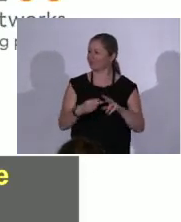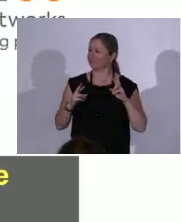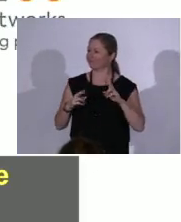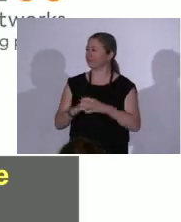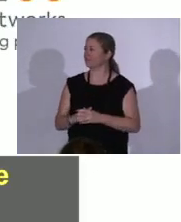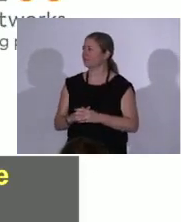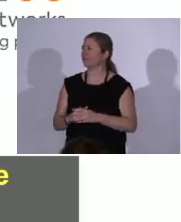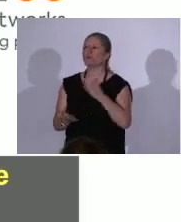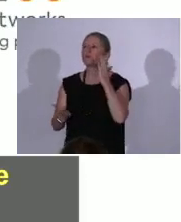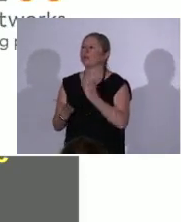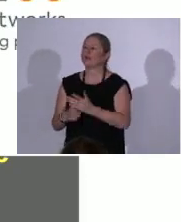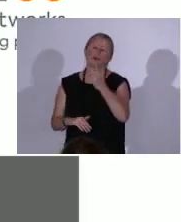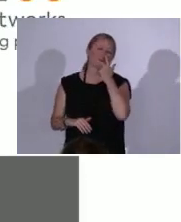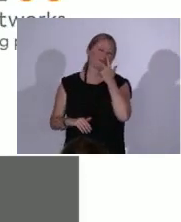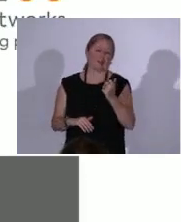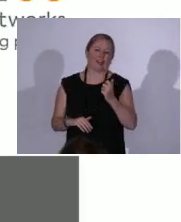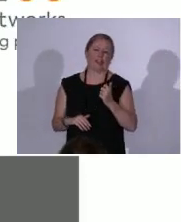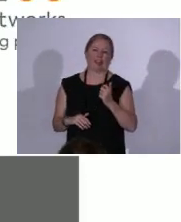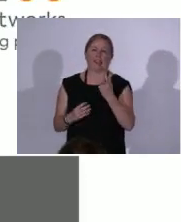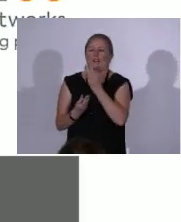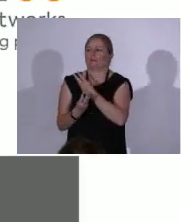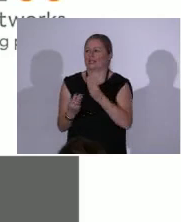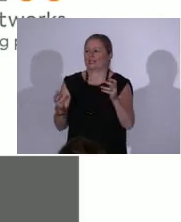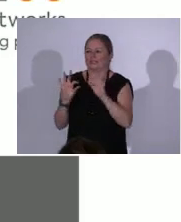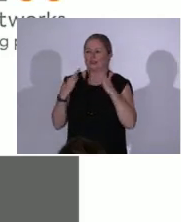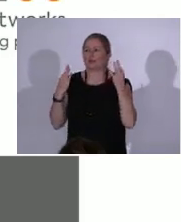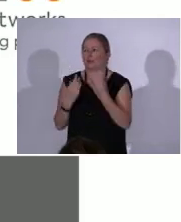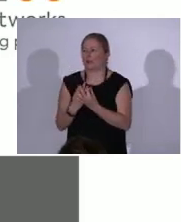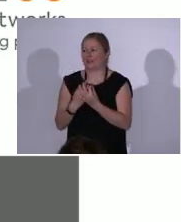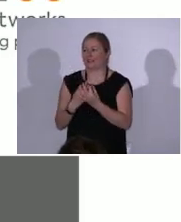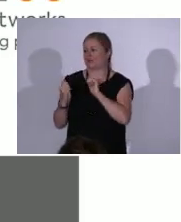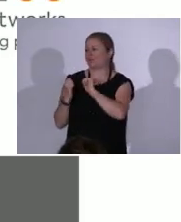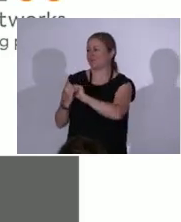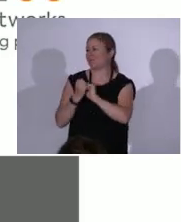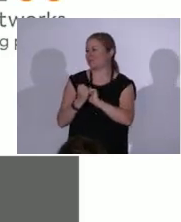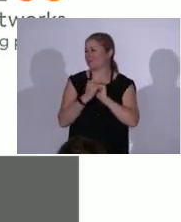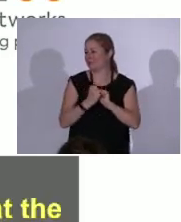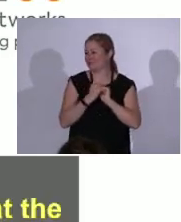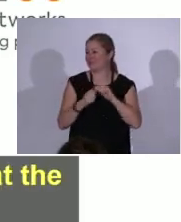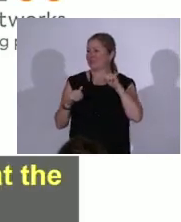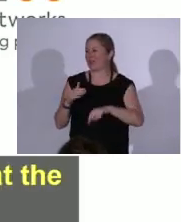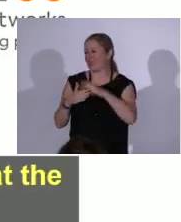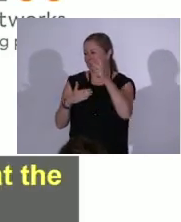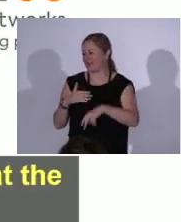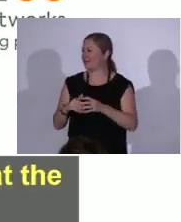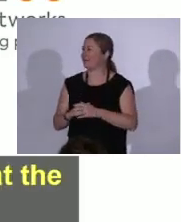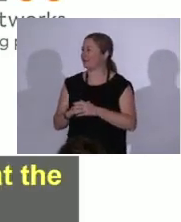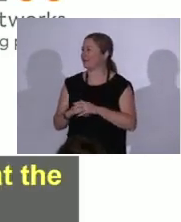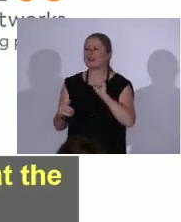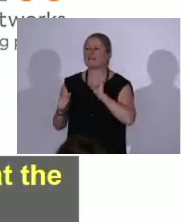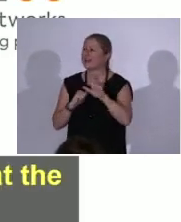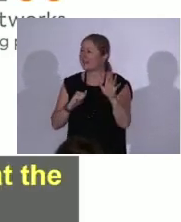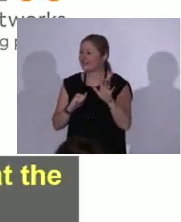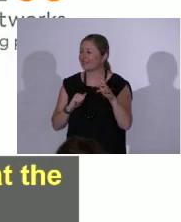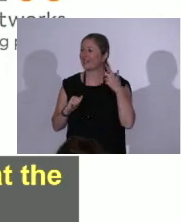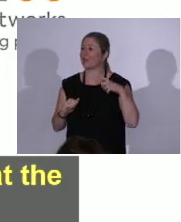We've been very fortunate to already have a number of organisations jump at the opportunity to work with us in regards to this project, and that's fantastic because